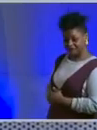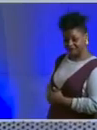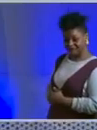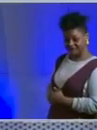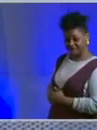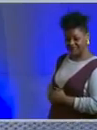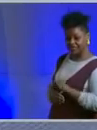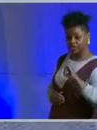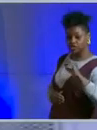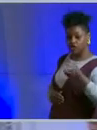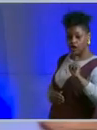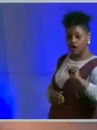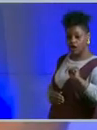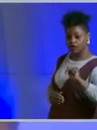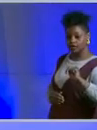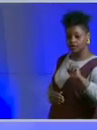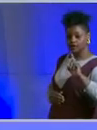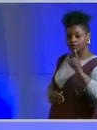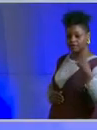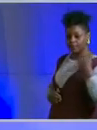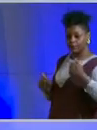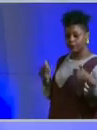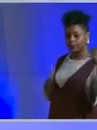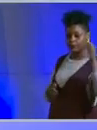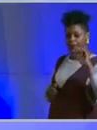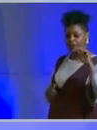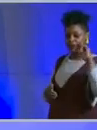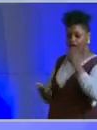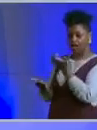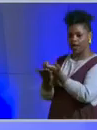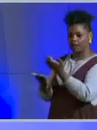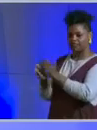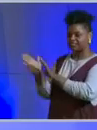Brian Kenner, the deputy mayor for Planning and Economic Development.